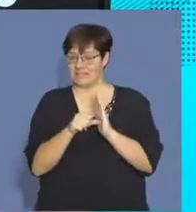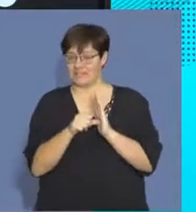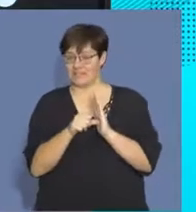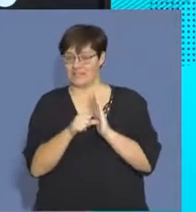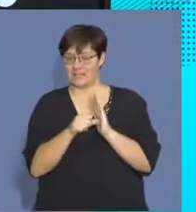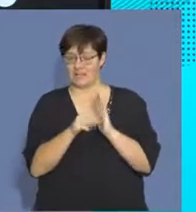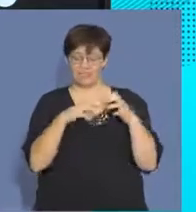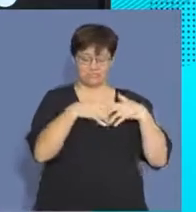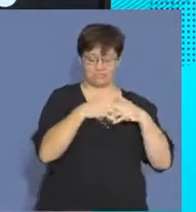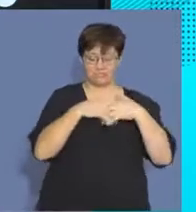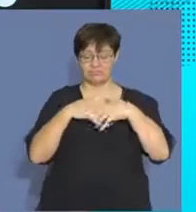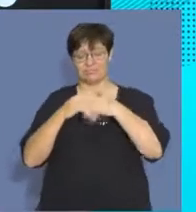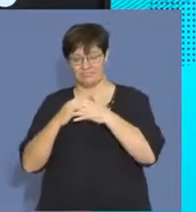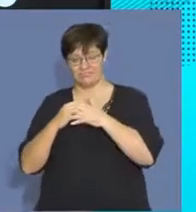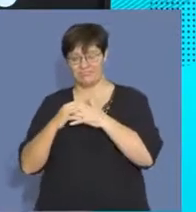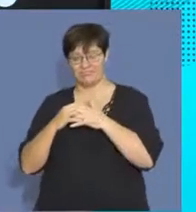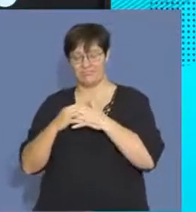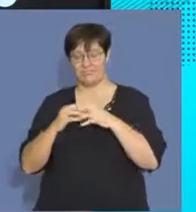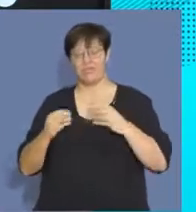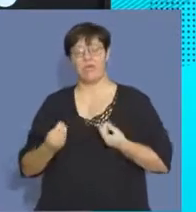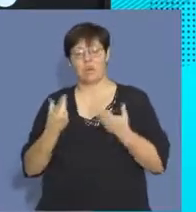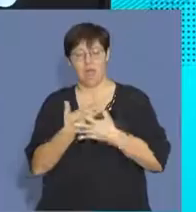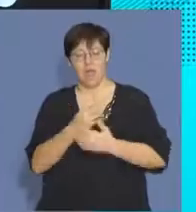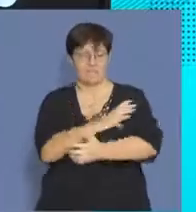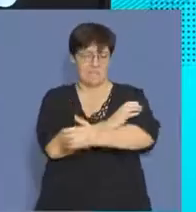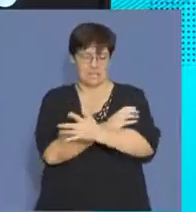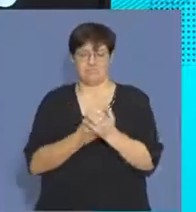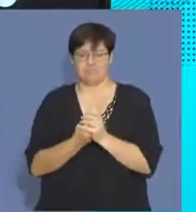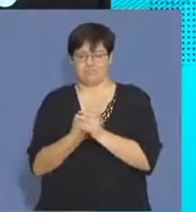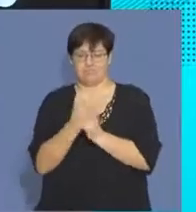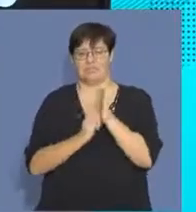building block of any organism as they develop muscle.